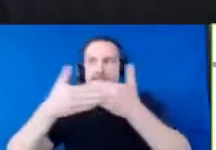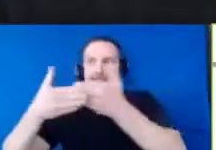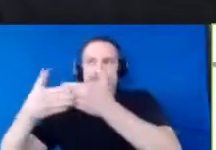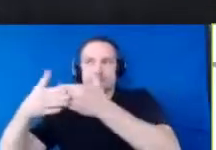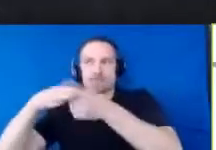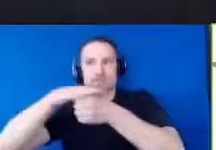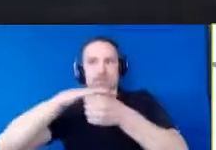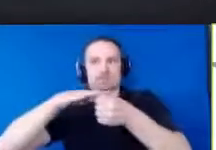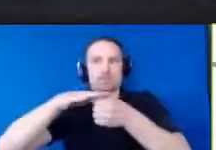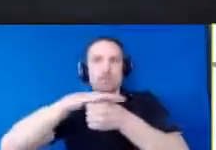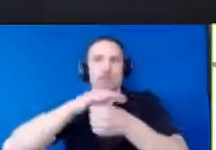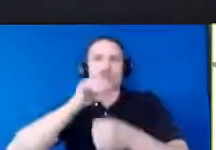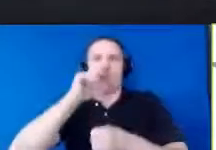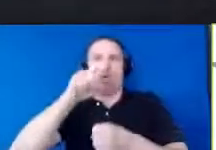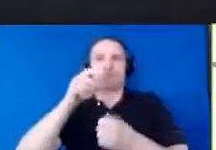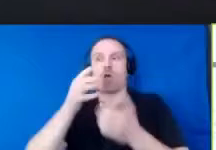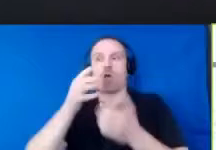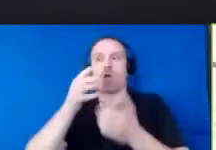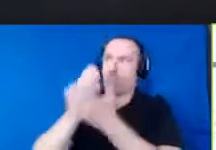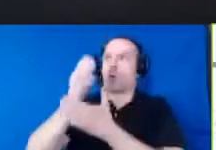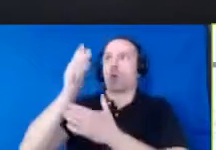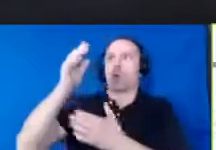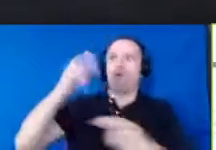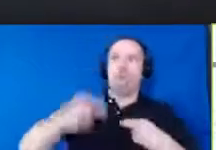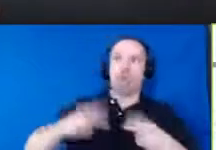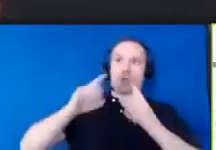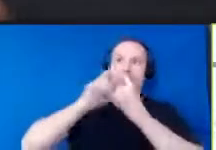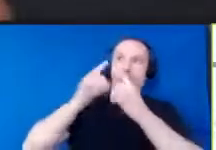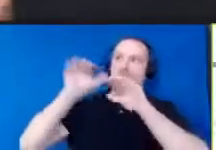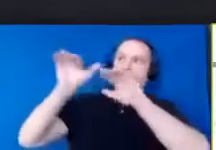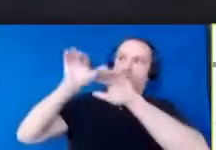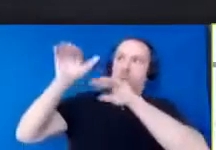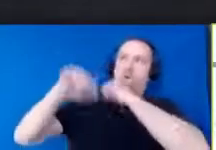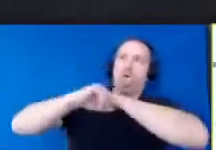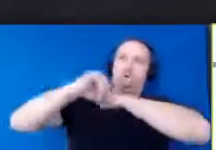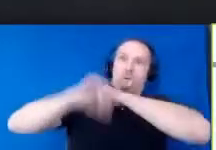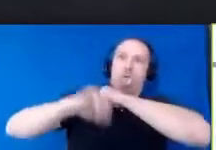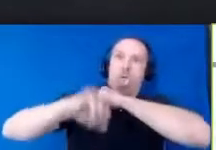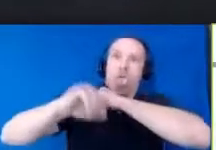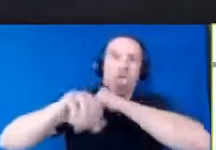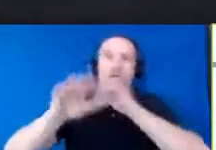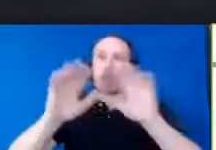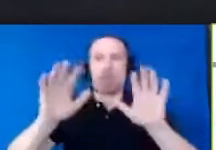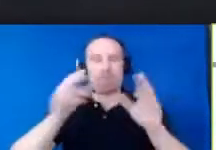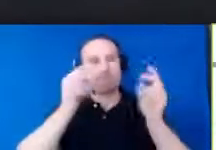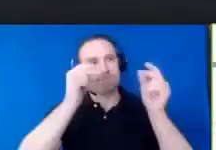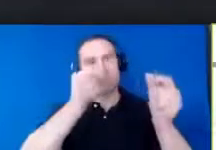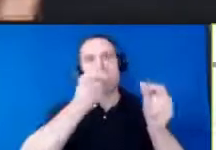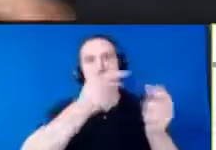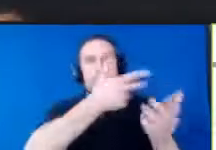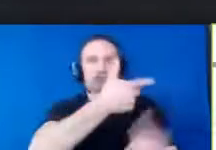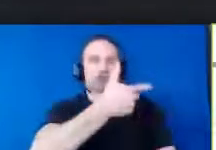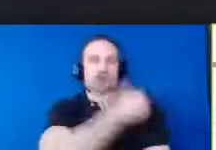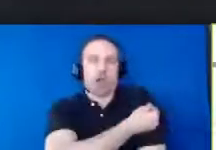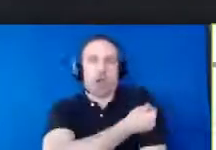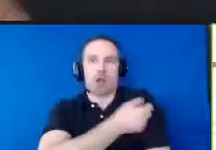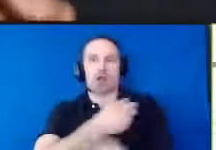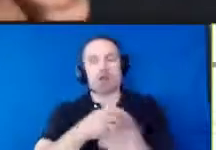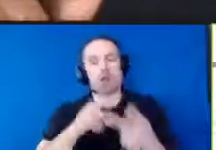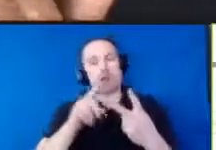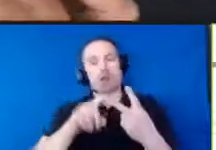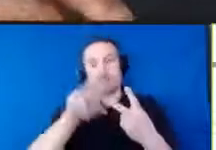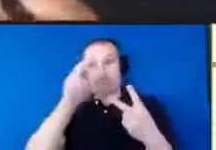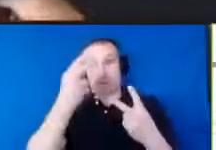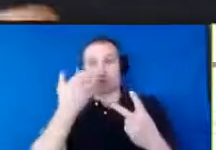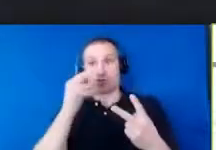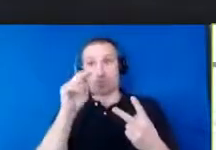can get inoculated there. The other piece of big news this week is that there was a deal struck